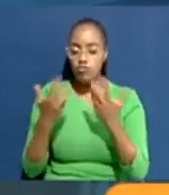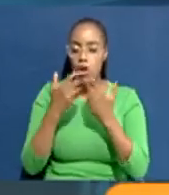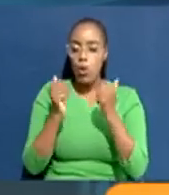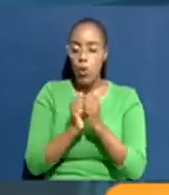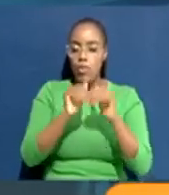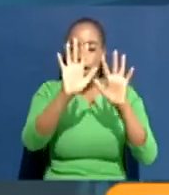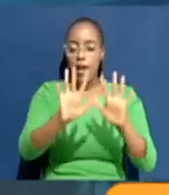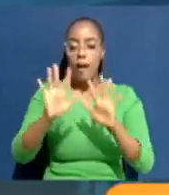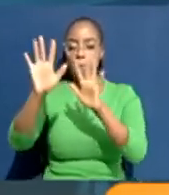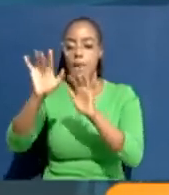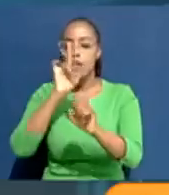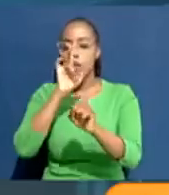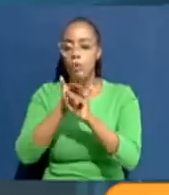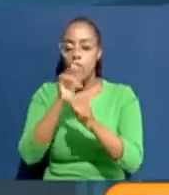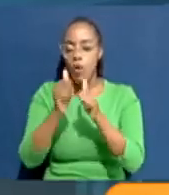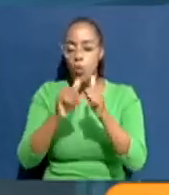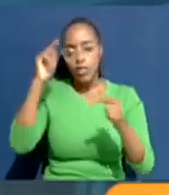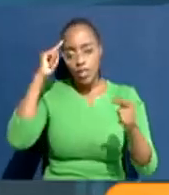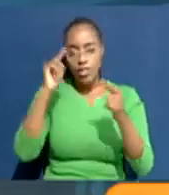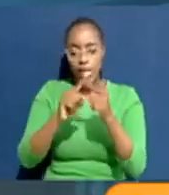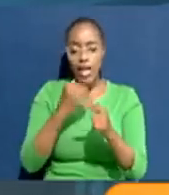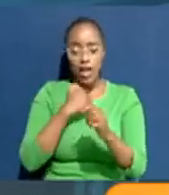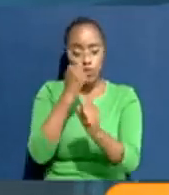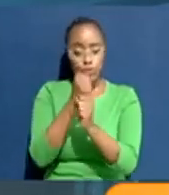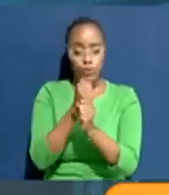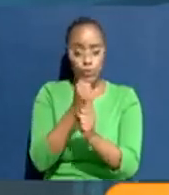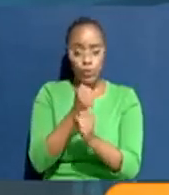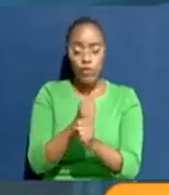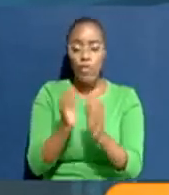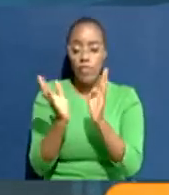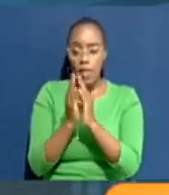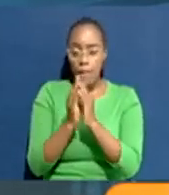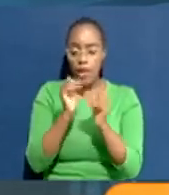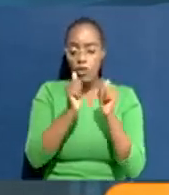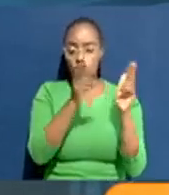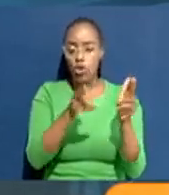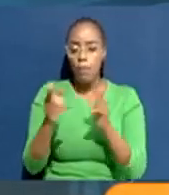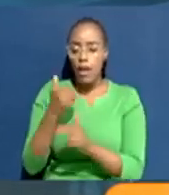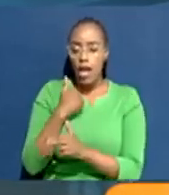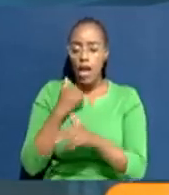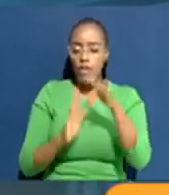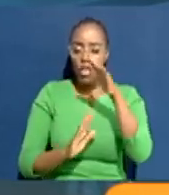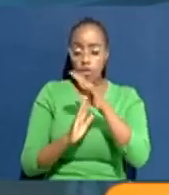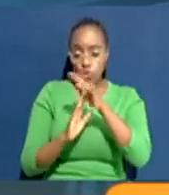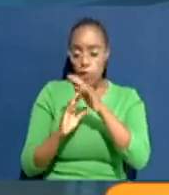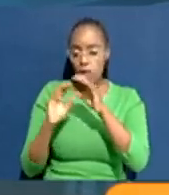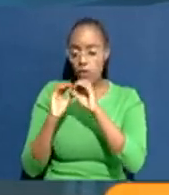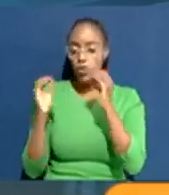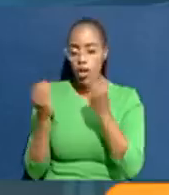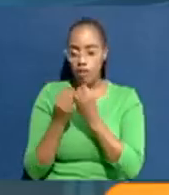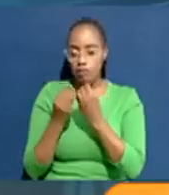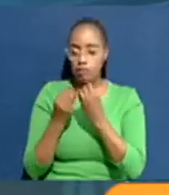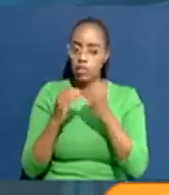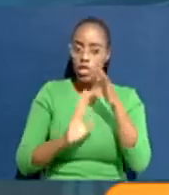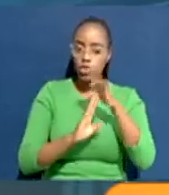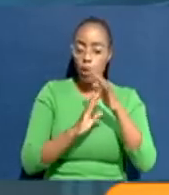his campaign pledges, which he intends to fulfill. The meeting, which ordinarily would have the top organs of the coalition